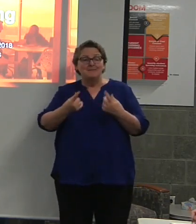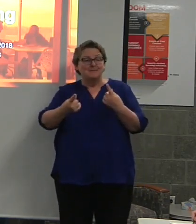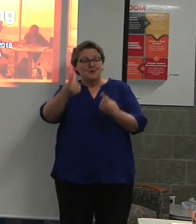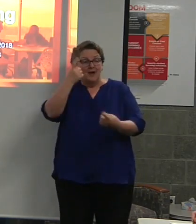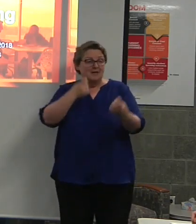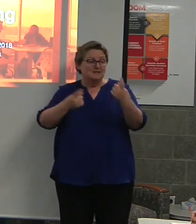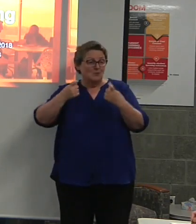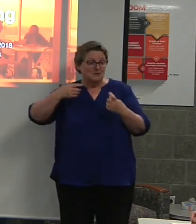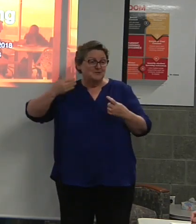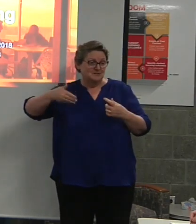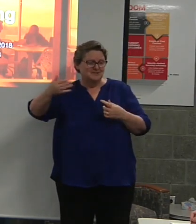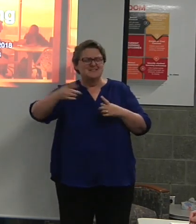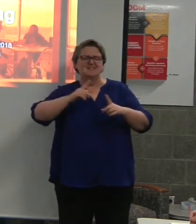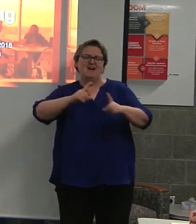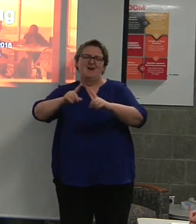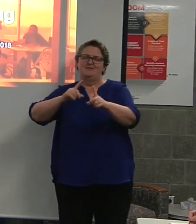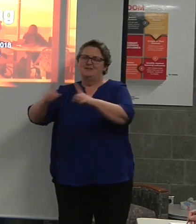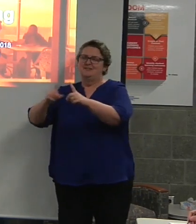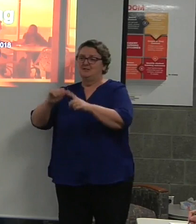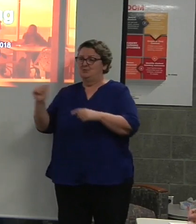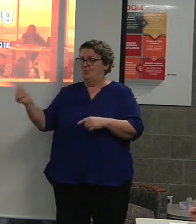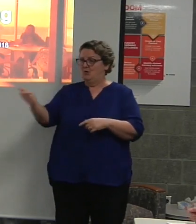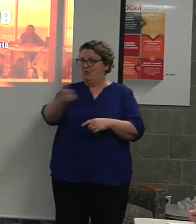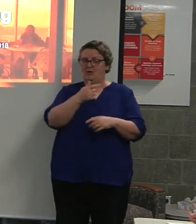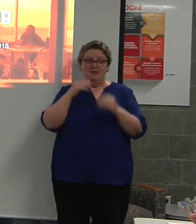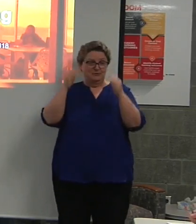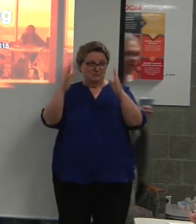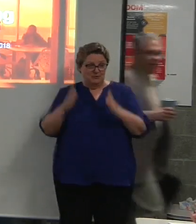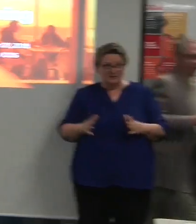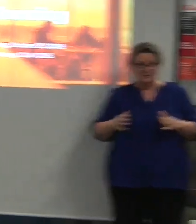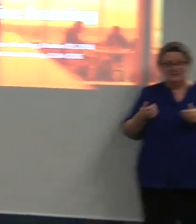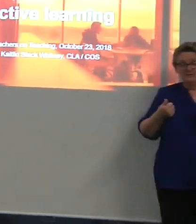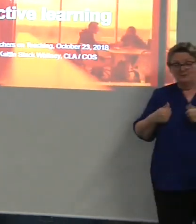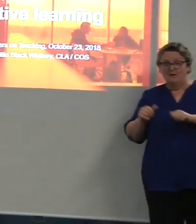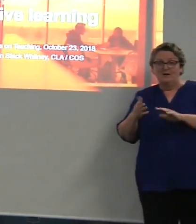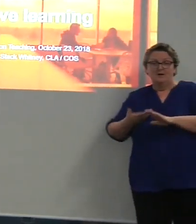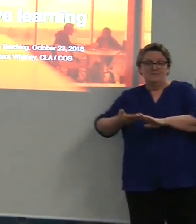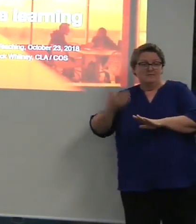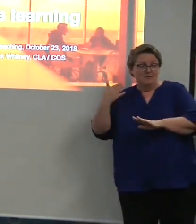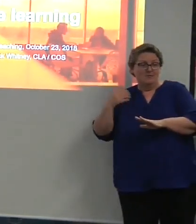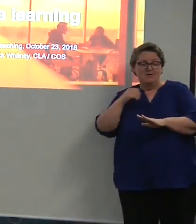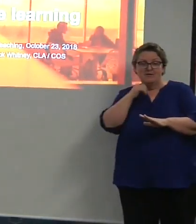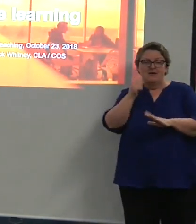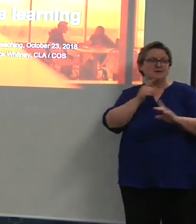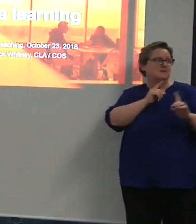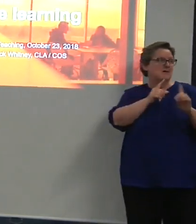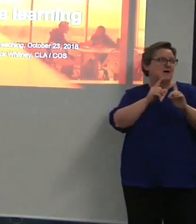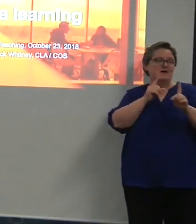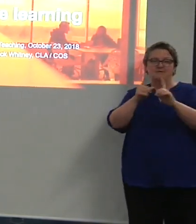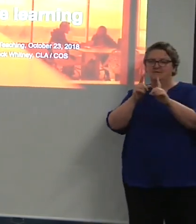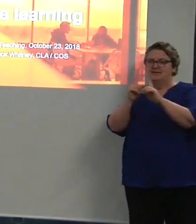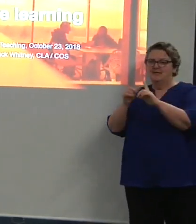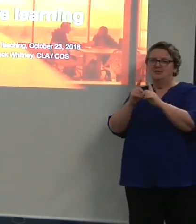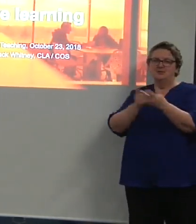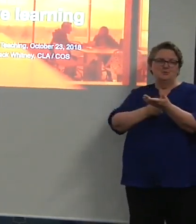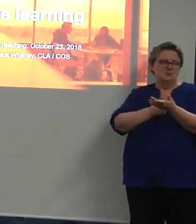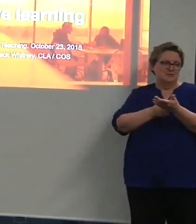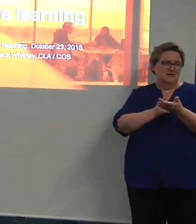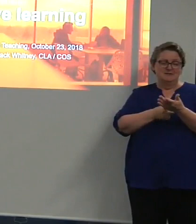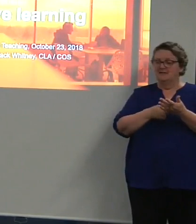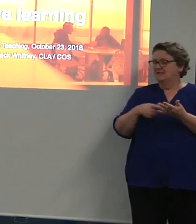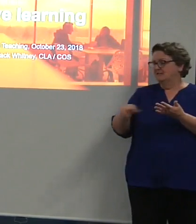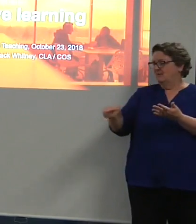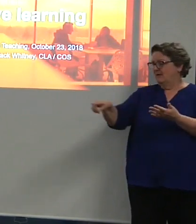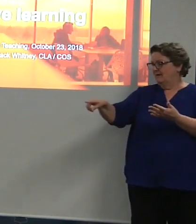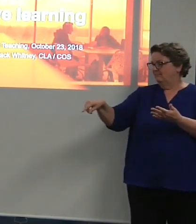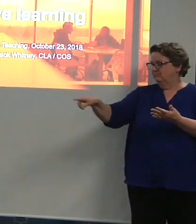really a conversation, right? So all of us in here are teachers, and so whether or not you've tried this before, it's a conversation for us to really work out. So I have a bunch of handouts